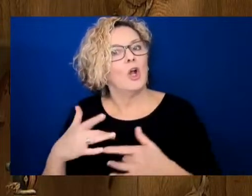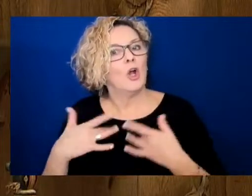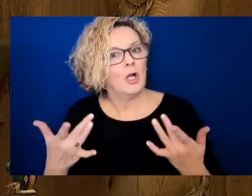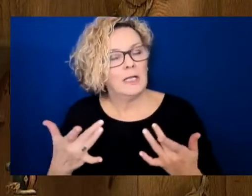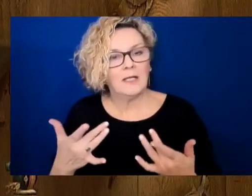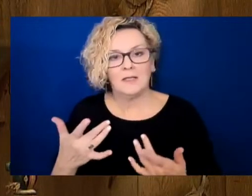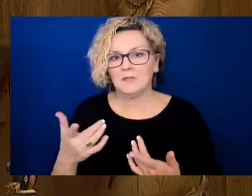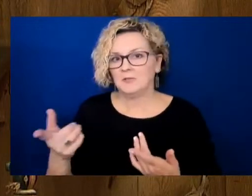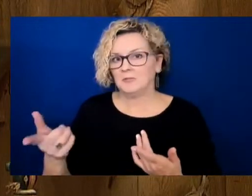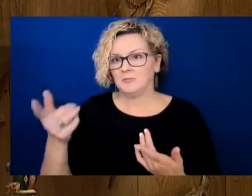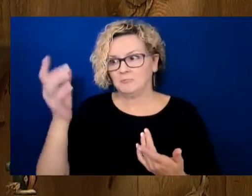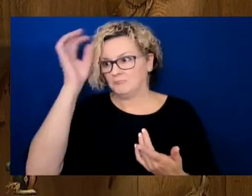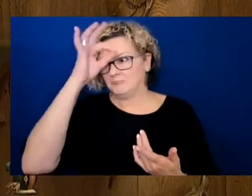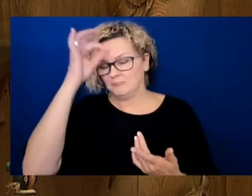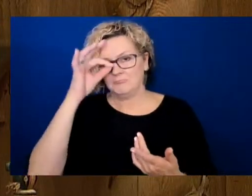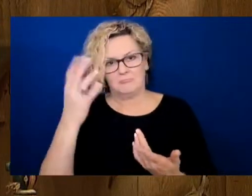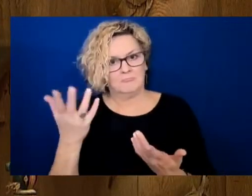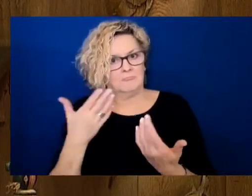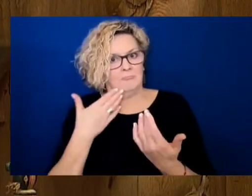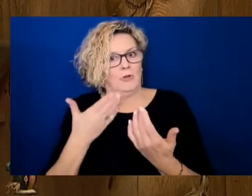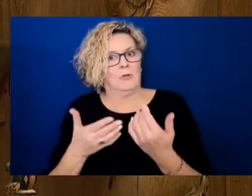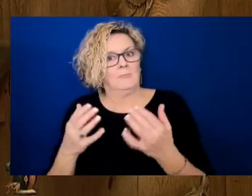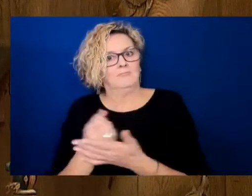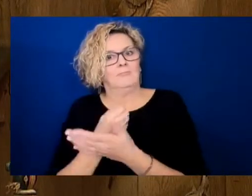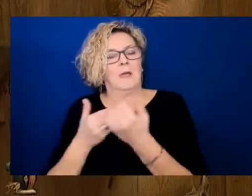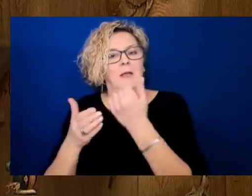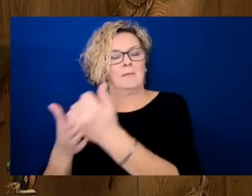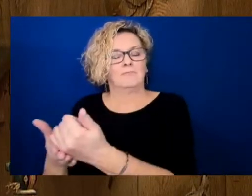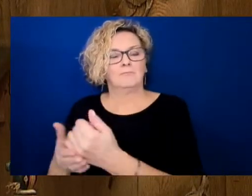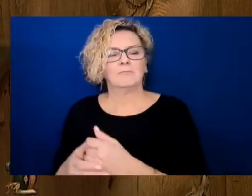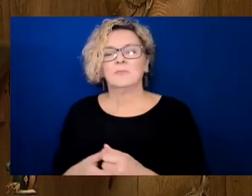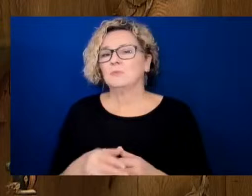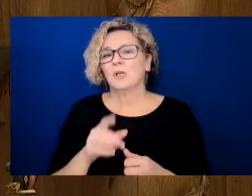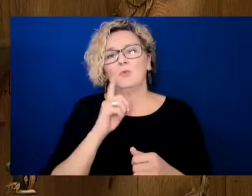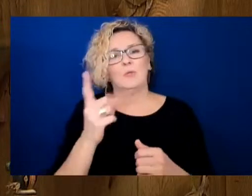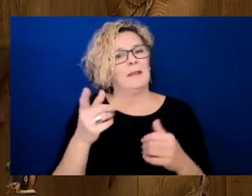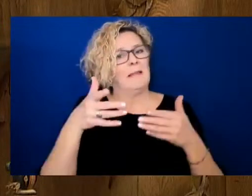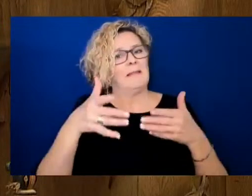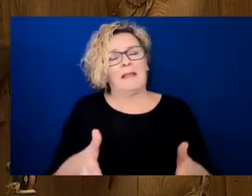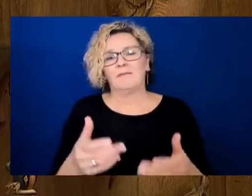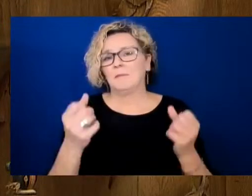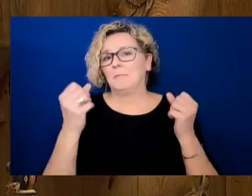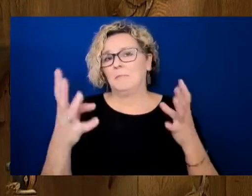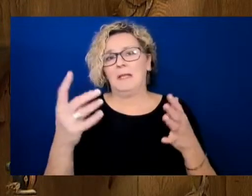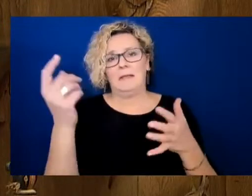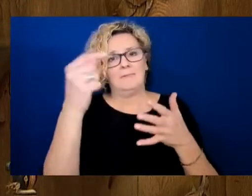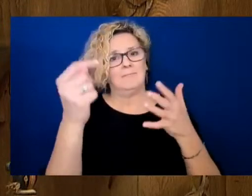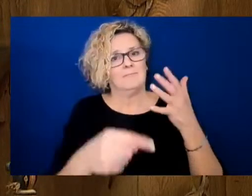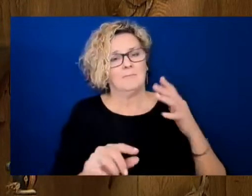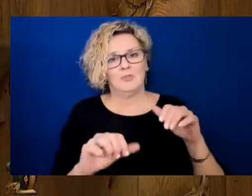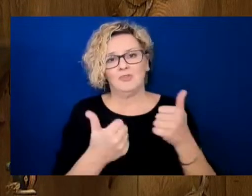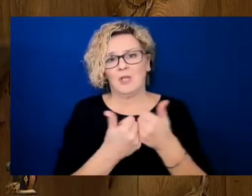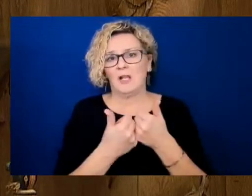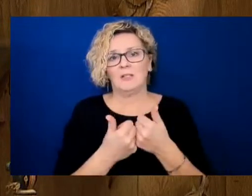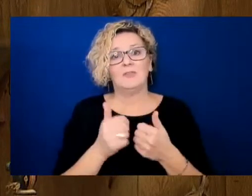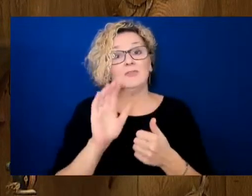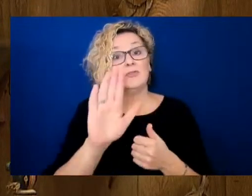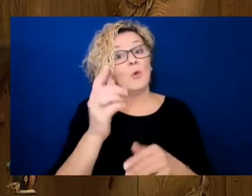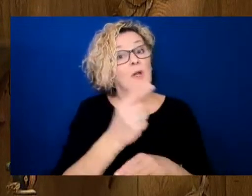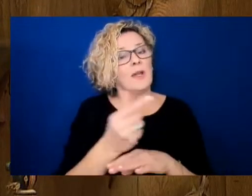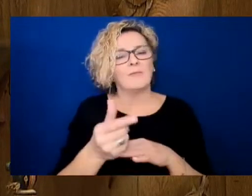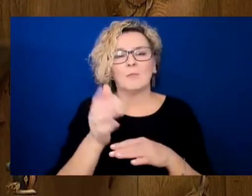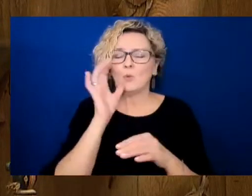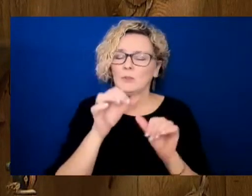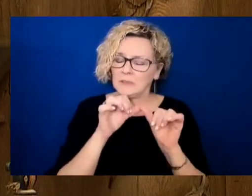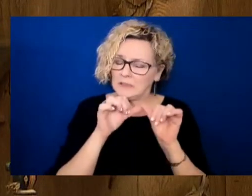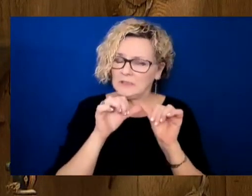fronts, there is still a lot more to do. This session, your government will continue the work it has started to attract, train,